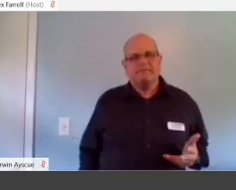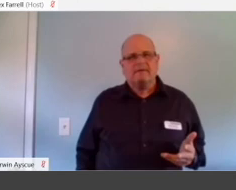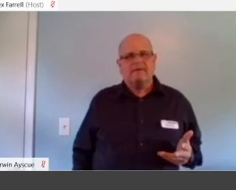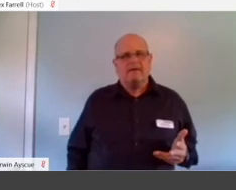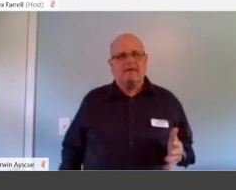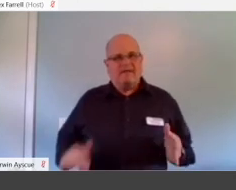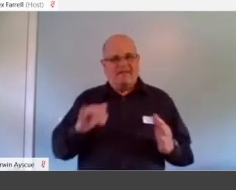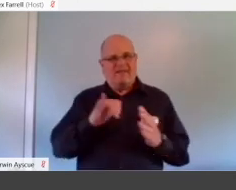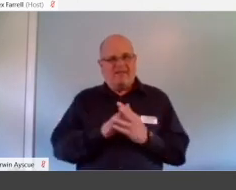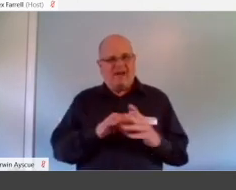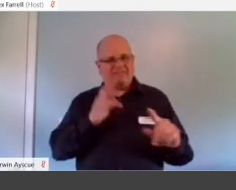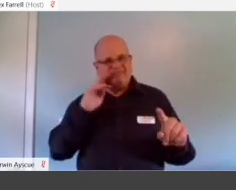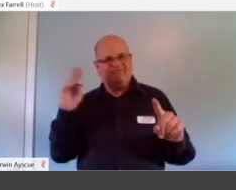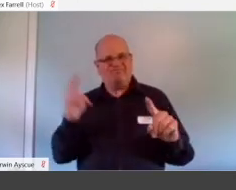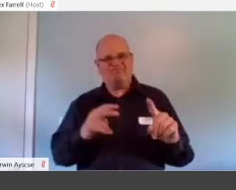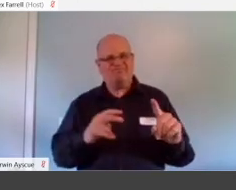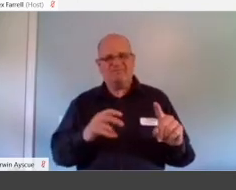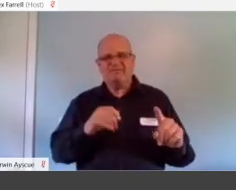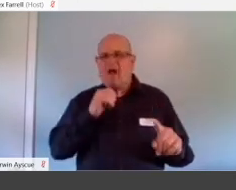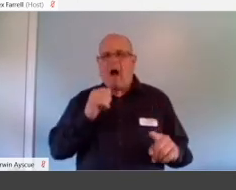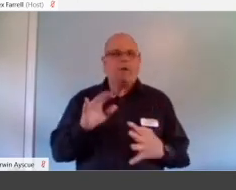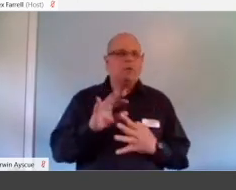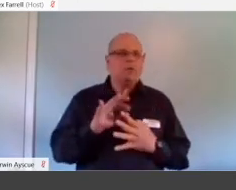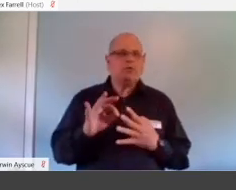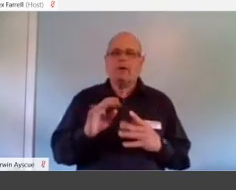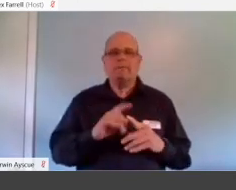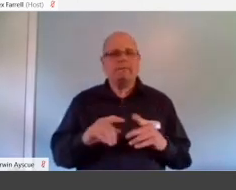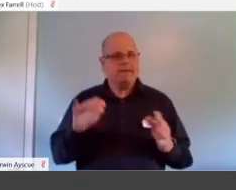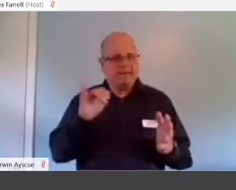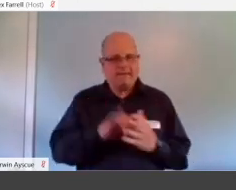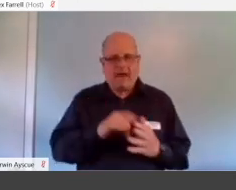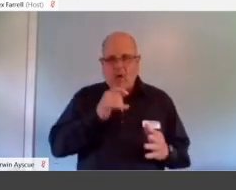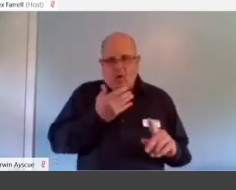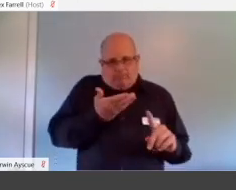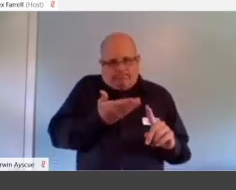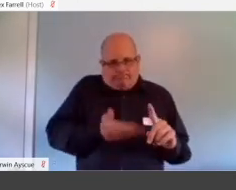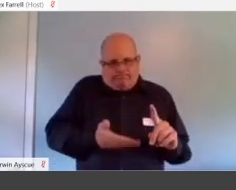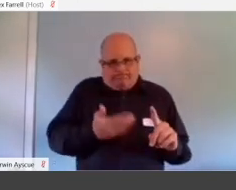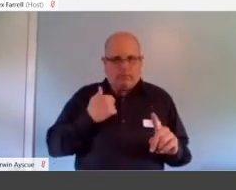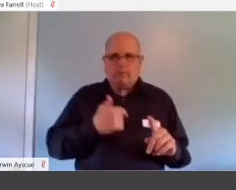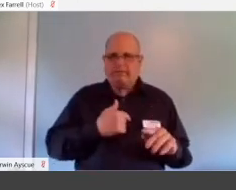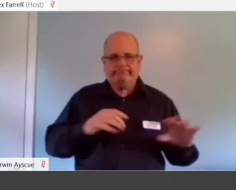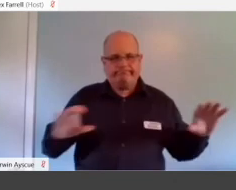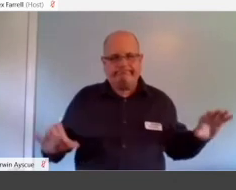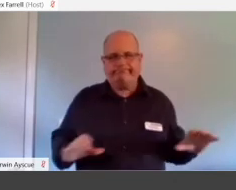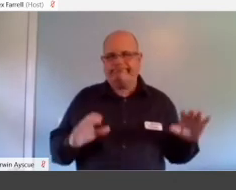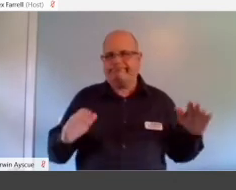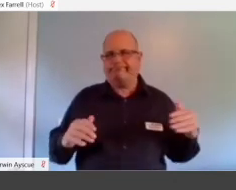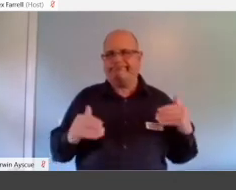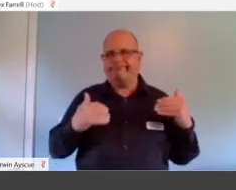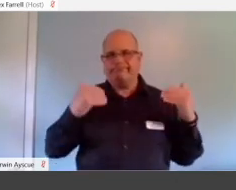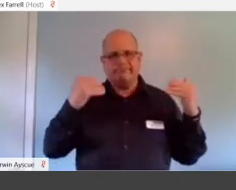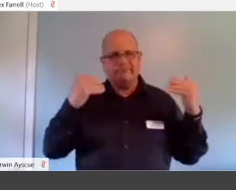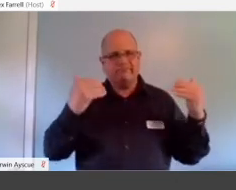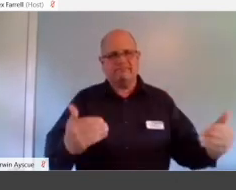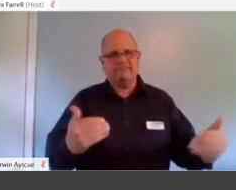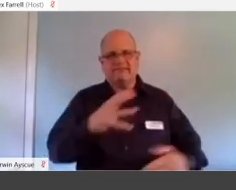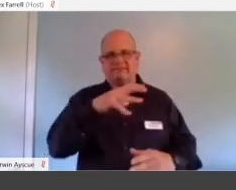like, this isn't a choice we make, it's just a tenet of who we are, is a super useful way to think about accessibility and